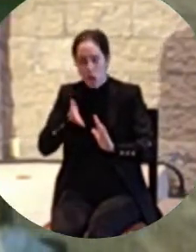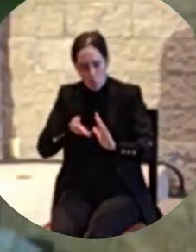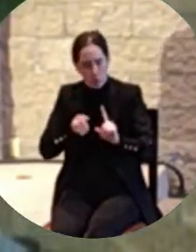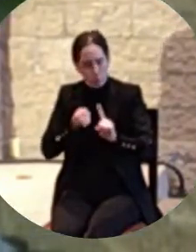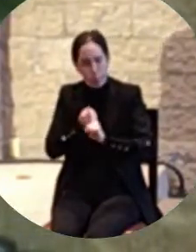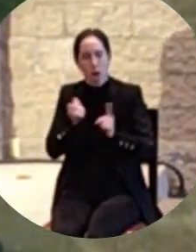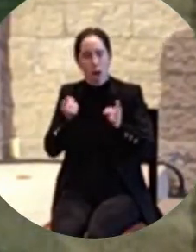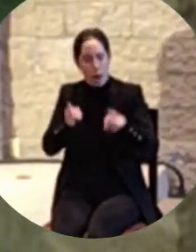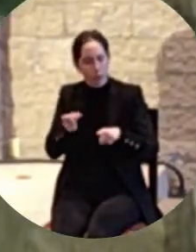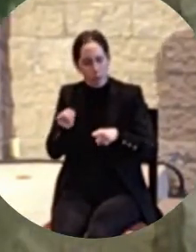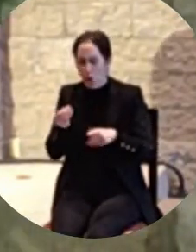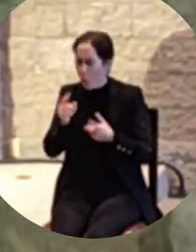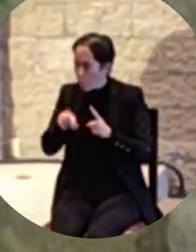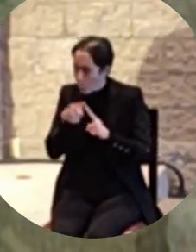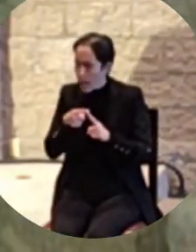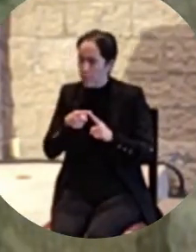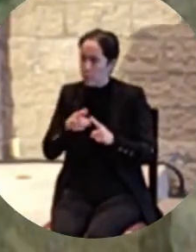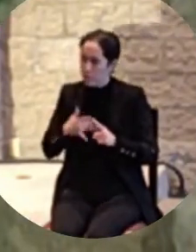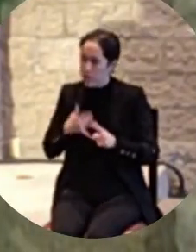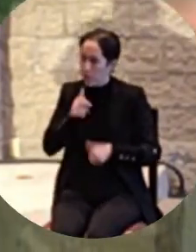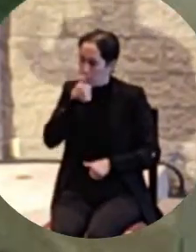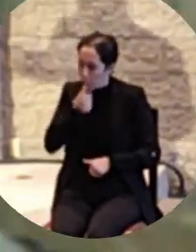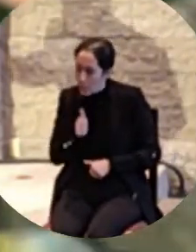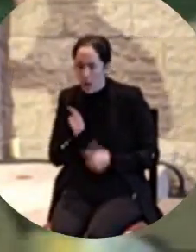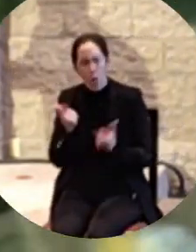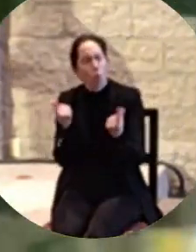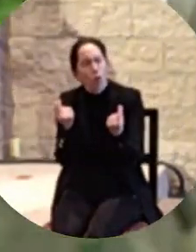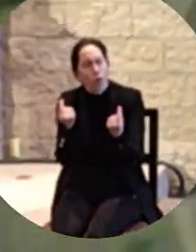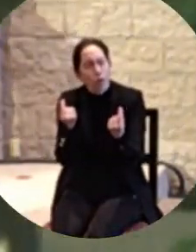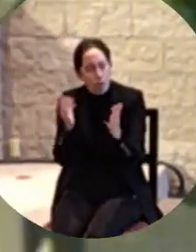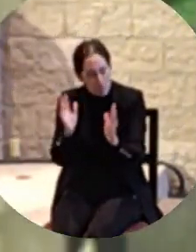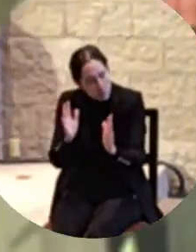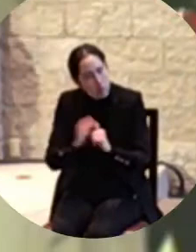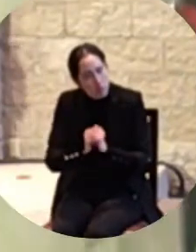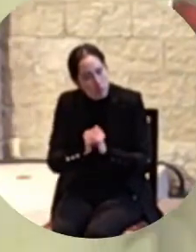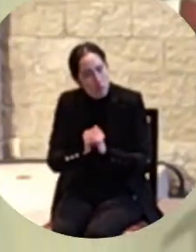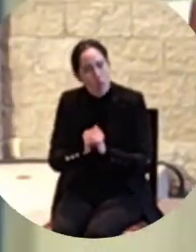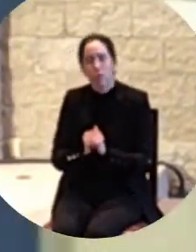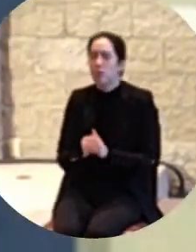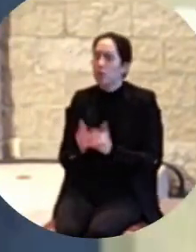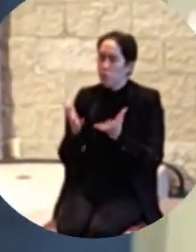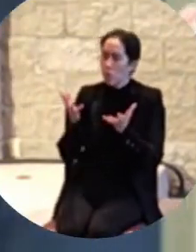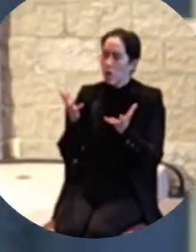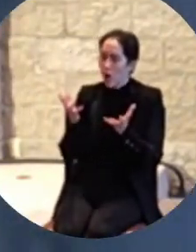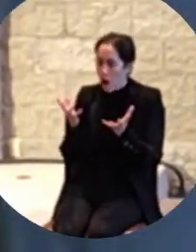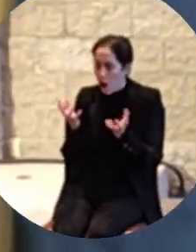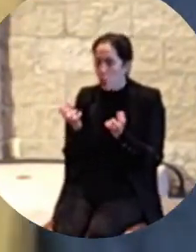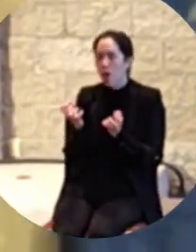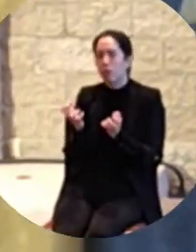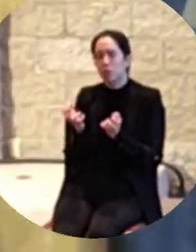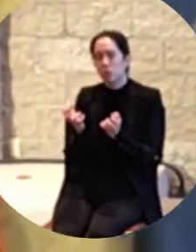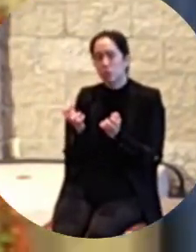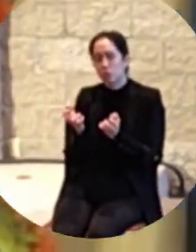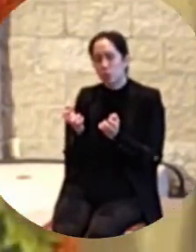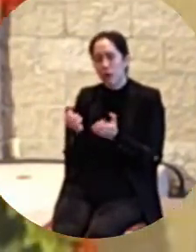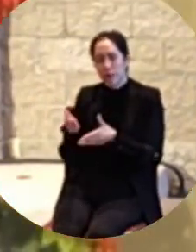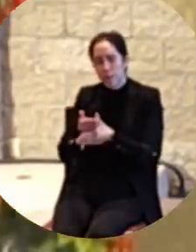what James, Jesus' brother, was writing. He was writing to a group of new Christians that were